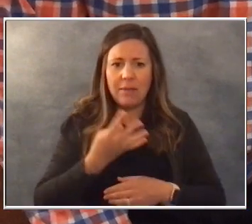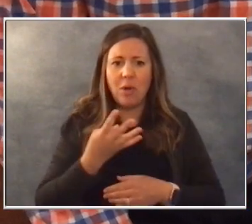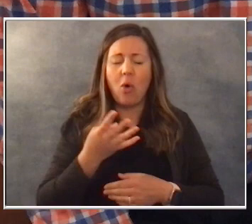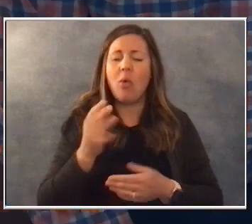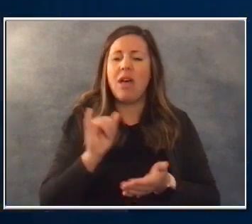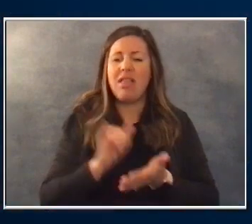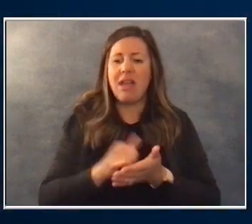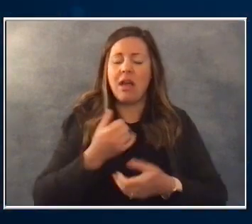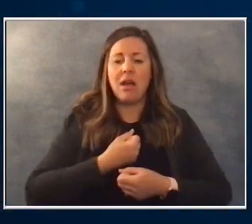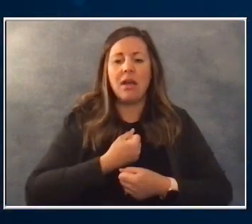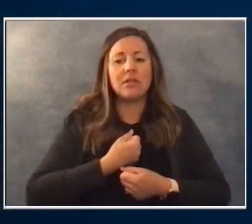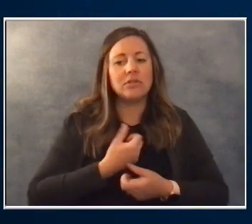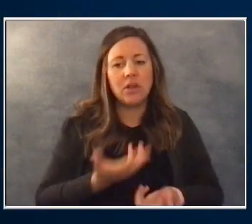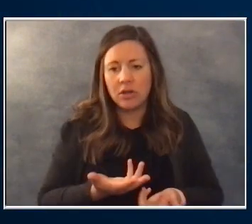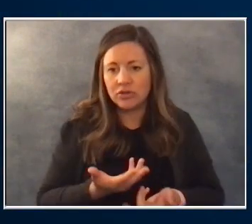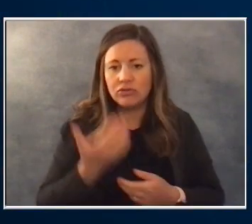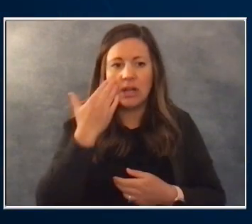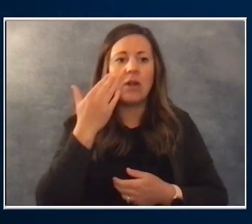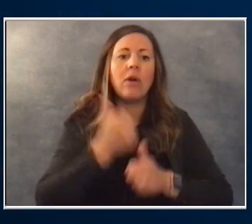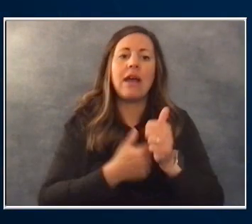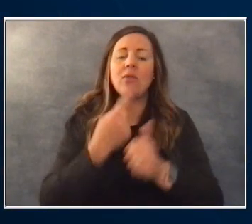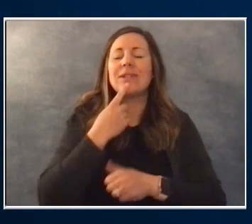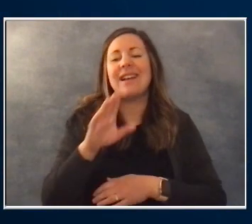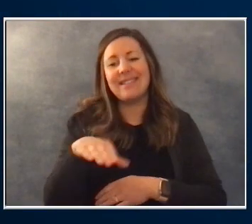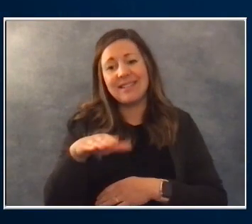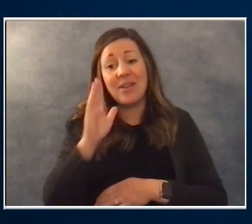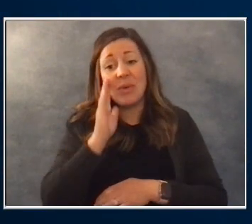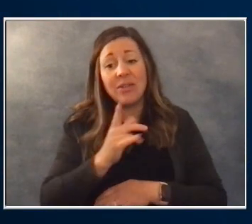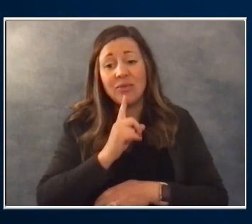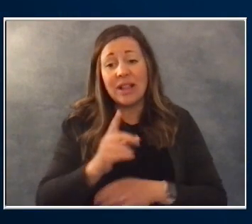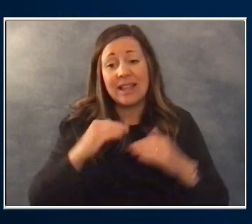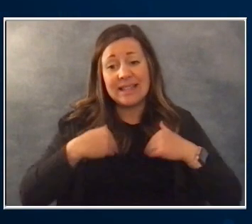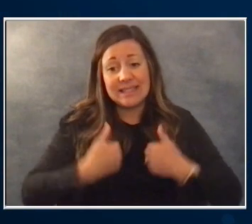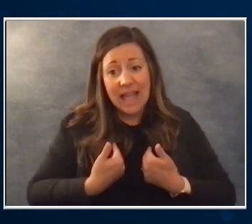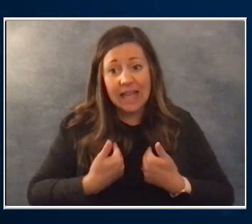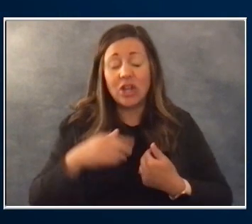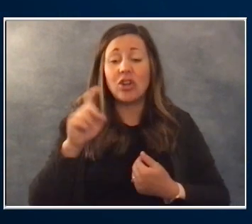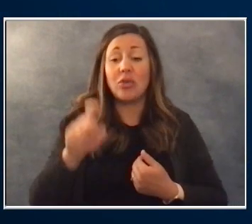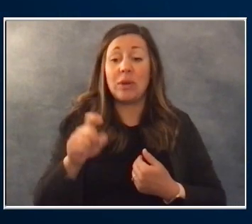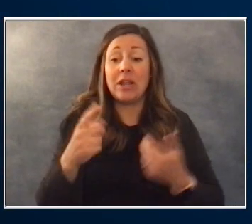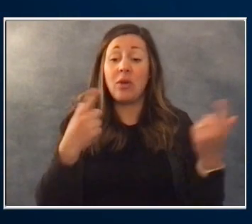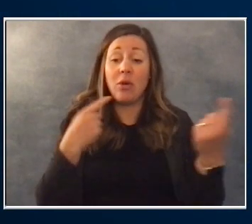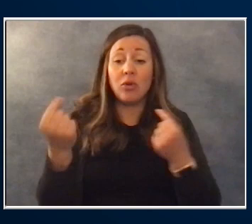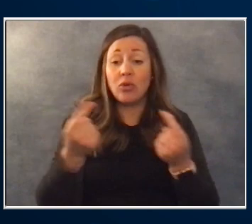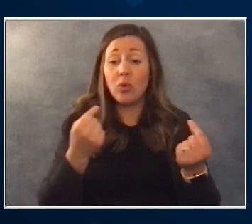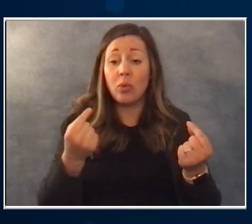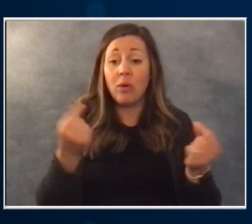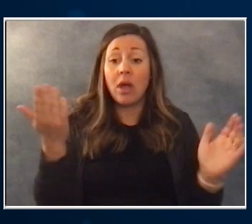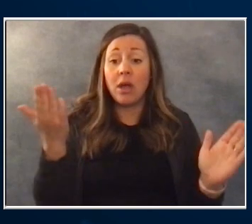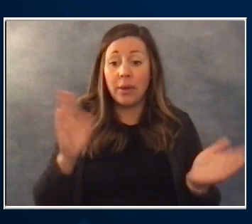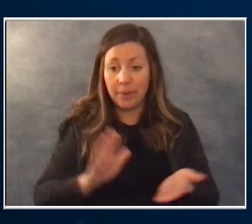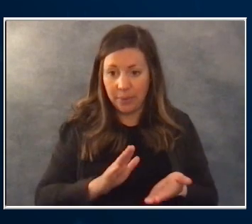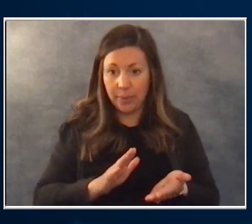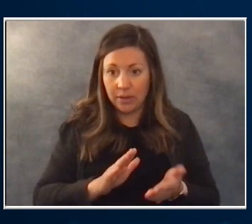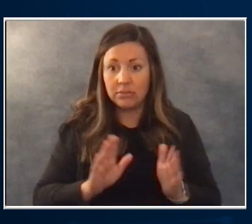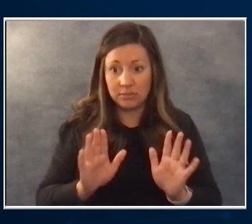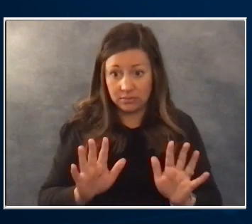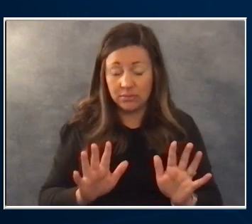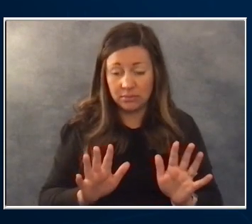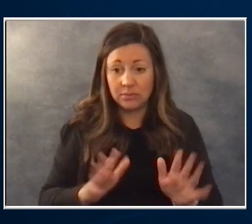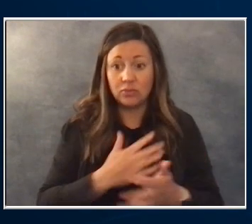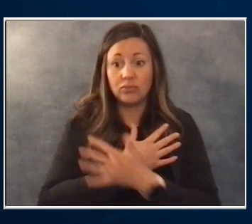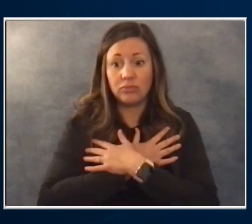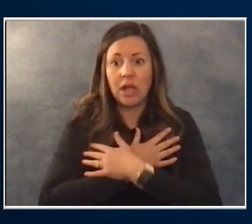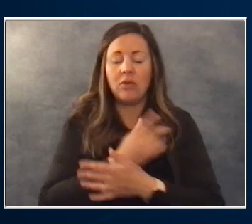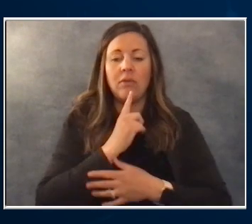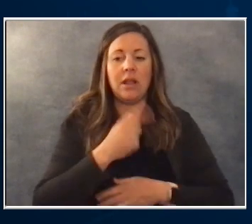I mean, I know everyone told me you're going to be really tired. You need to do less. You need to plan to do less. And I was shocked